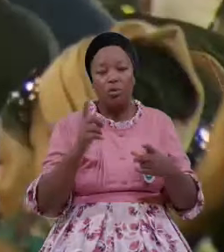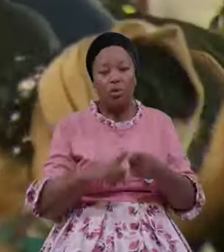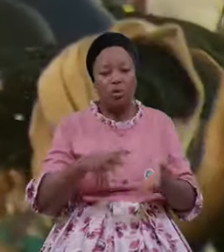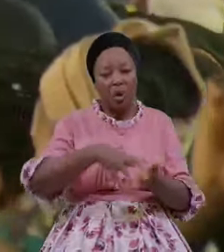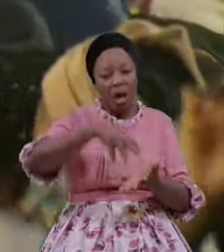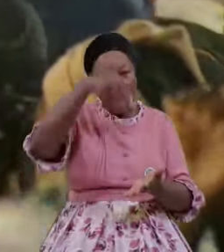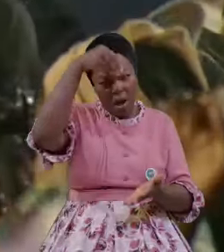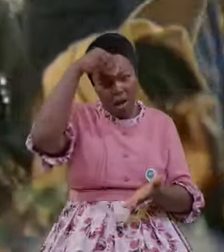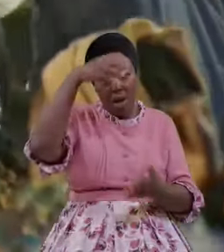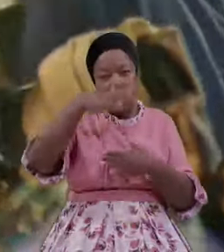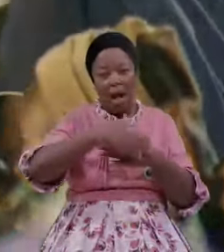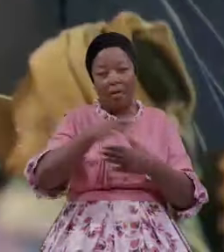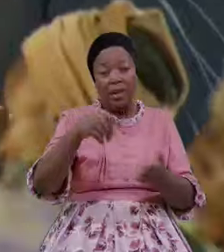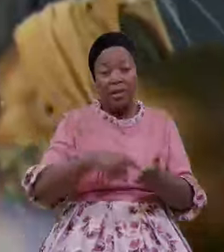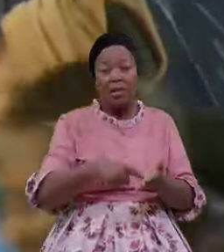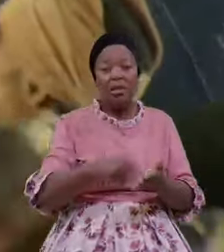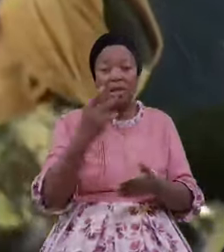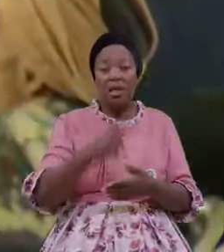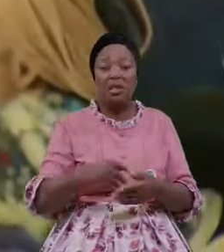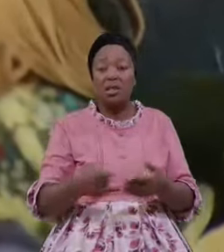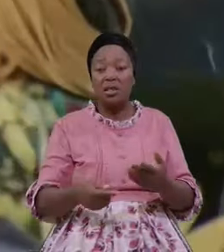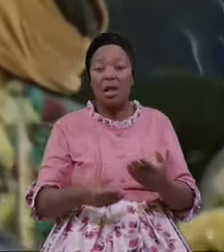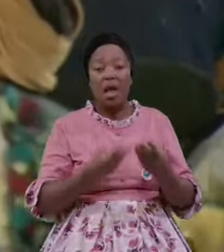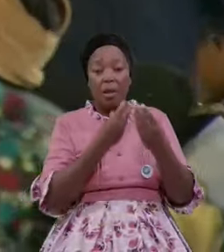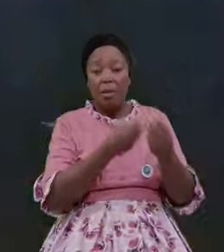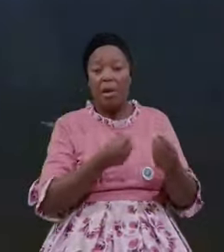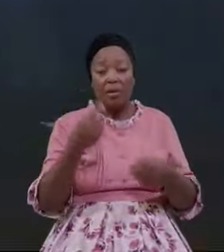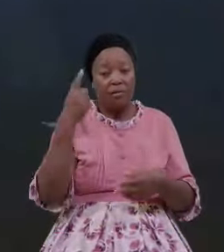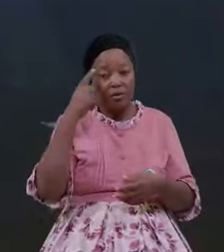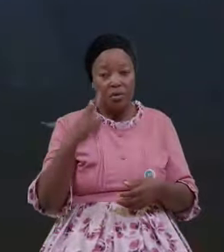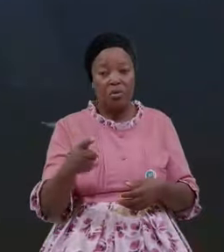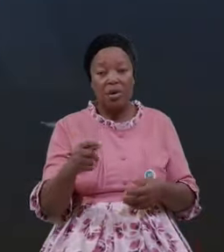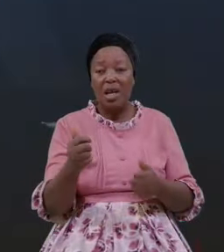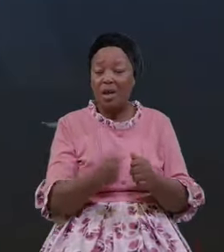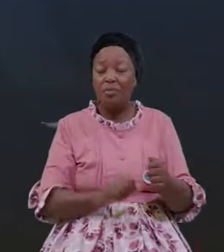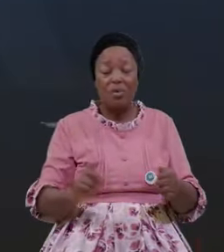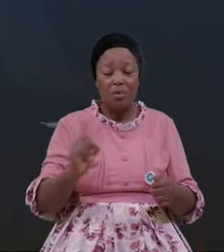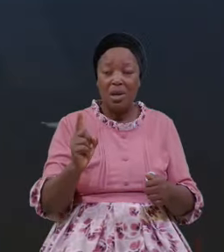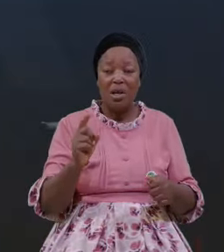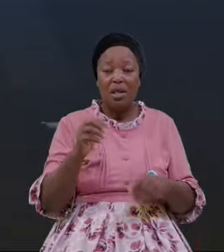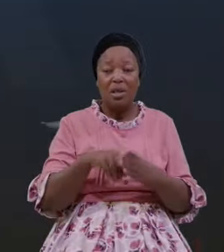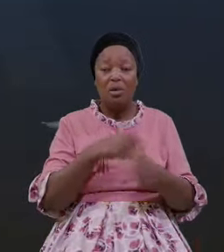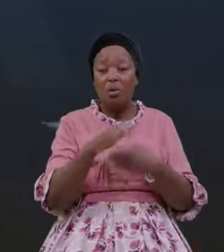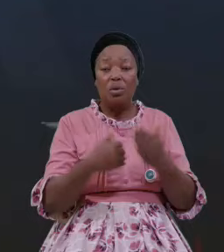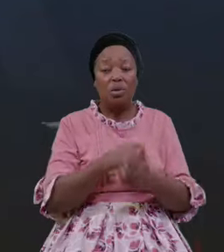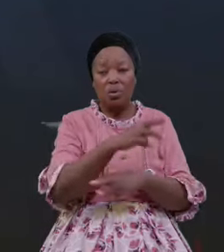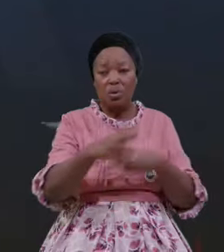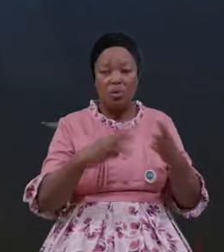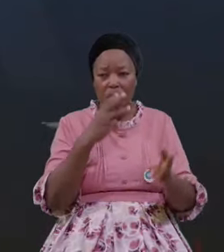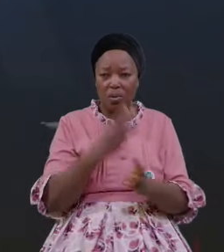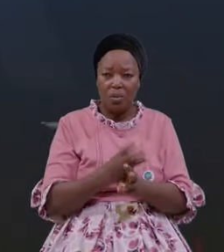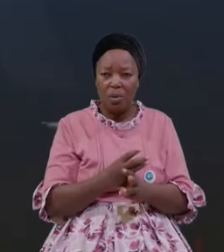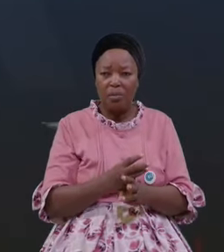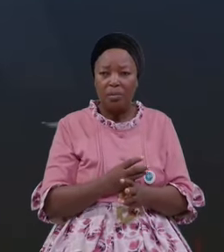there's banquet for you, all locations. Here is 4 p.m. all over the world. Then the baptism also on